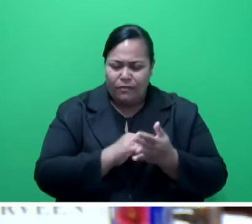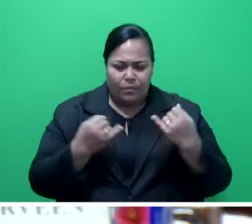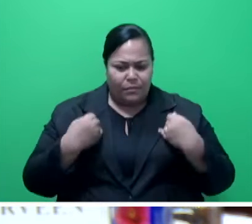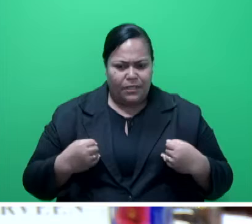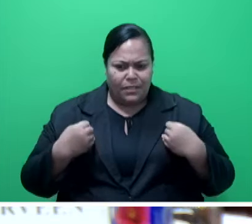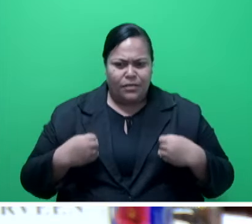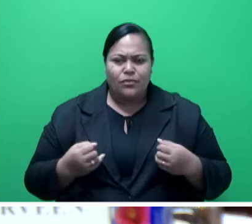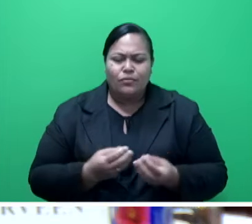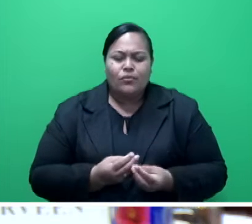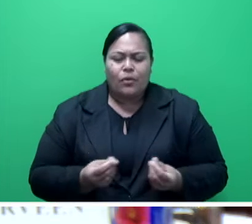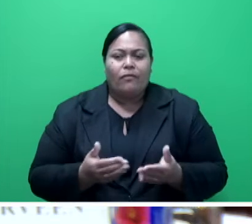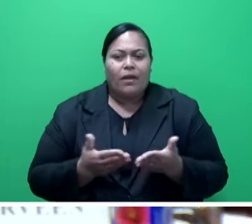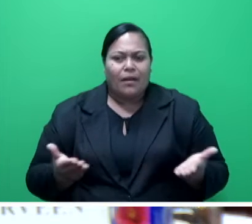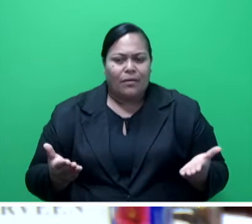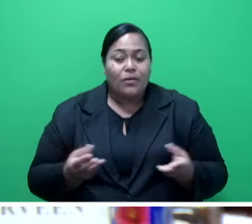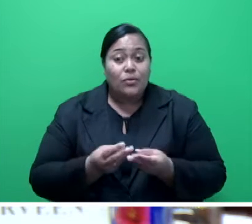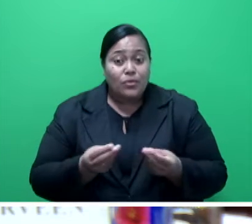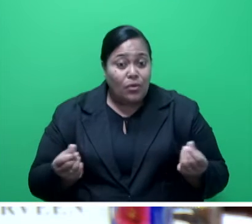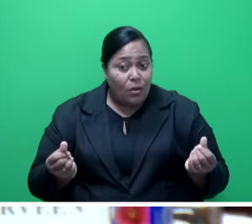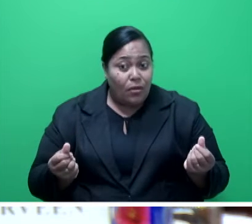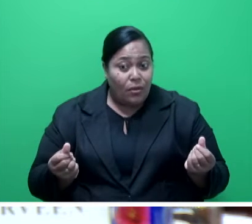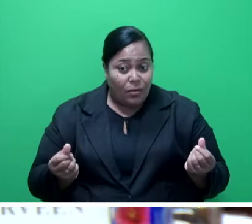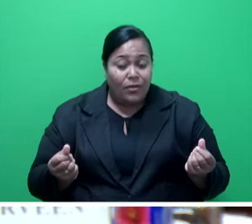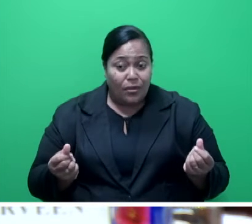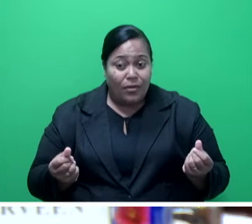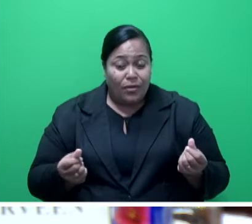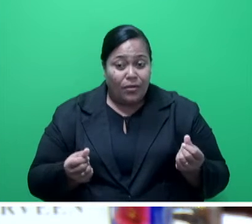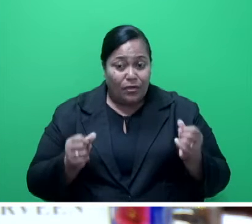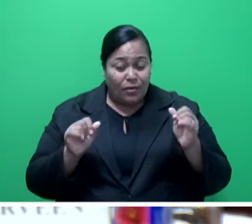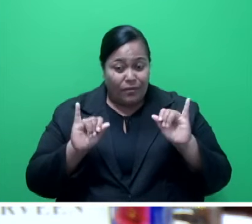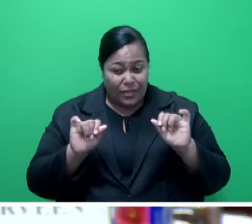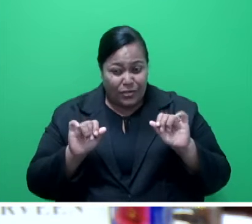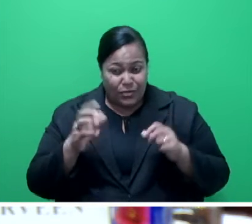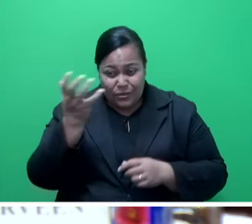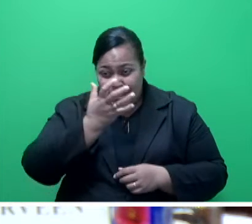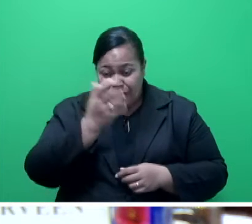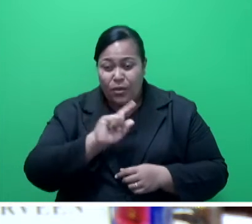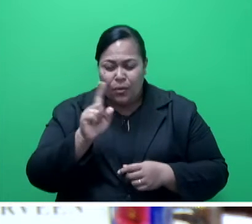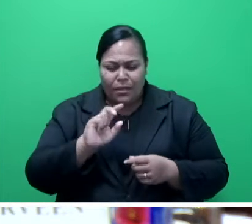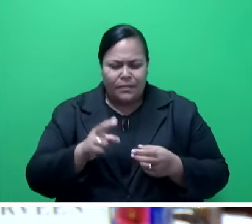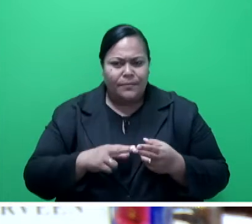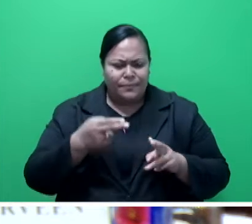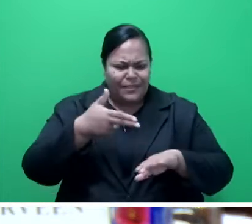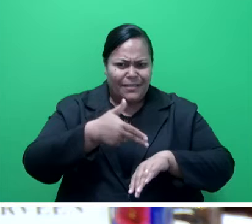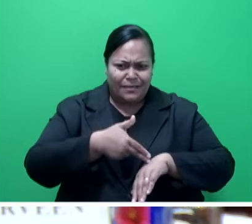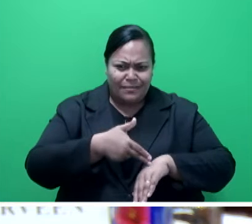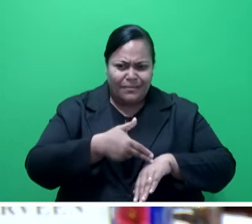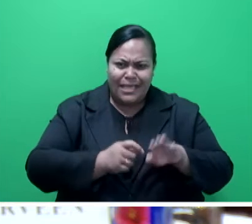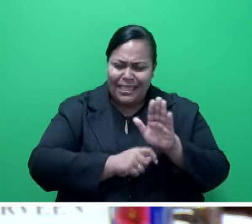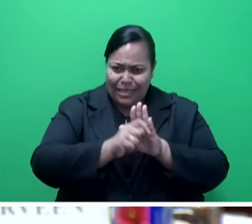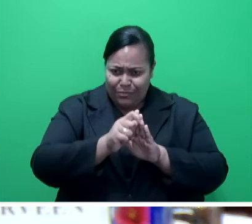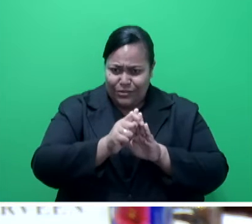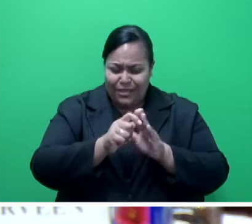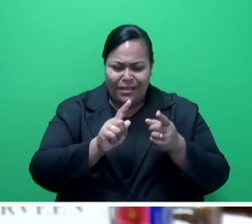measures. Mitigation measures included temperature screening, correct and consistent